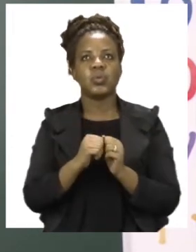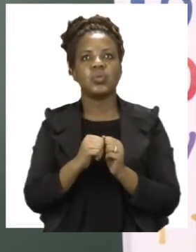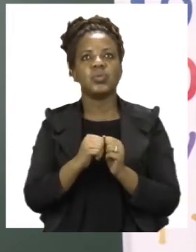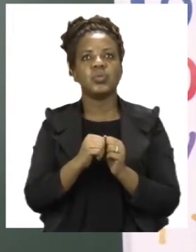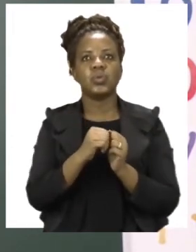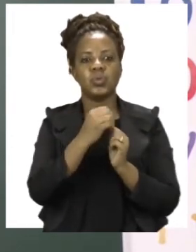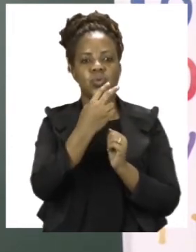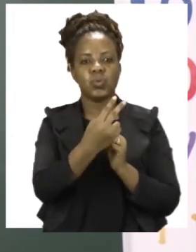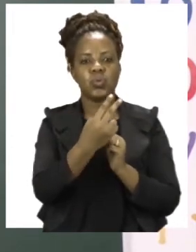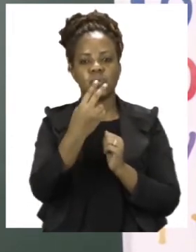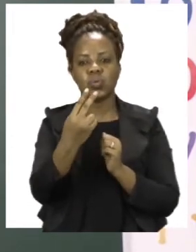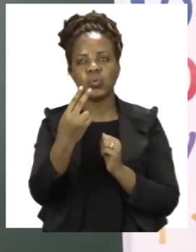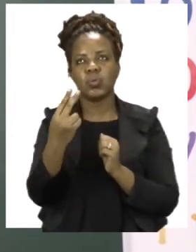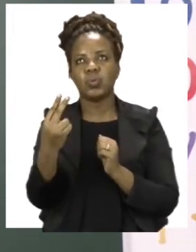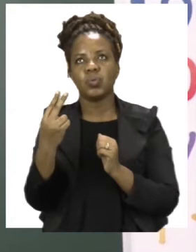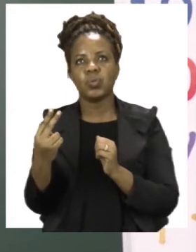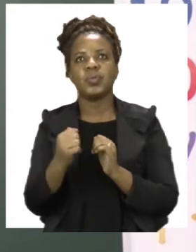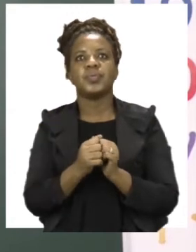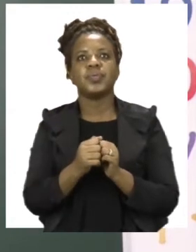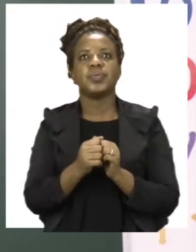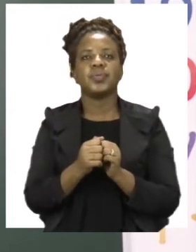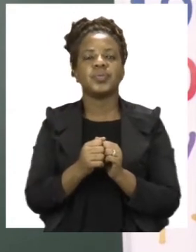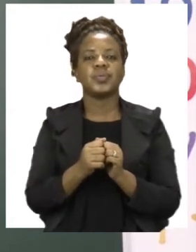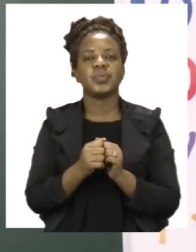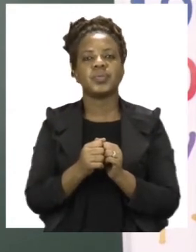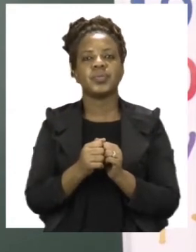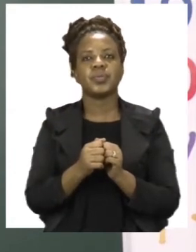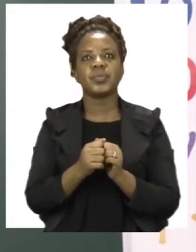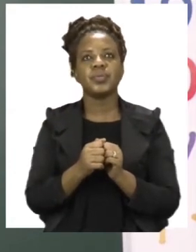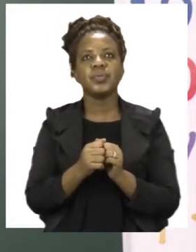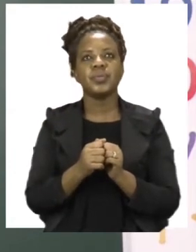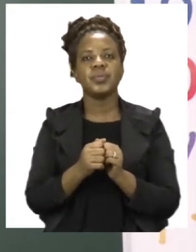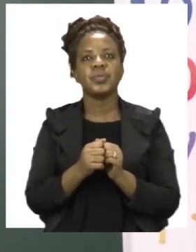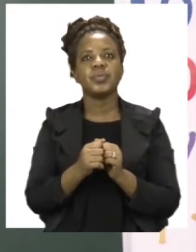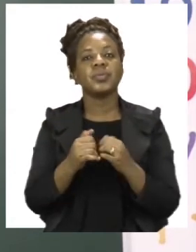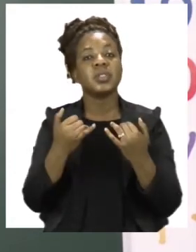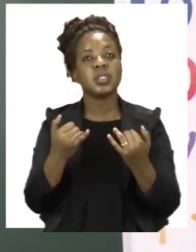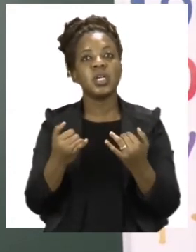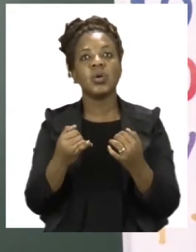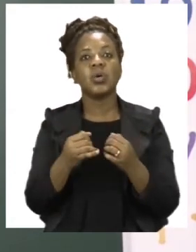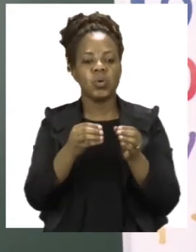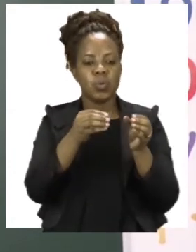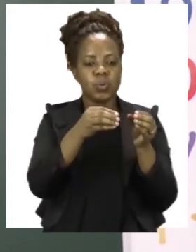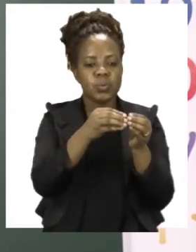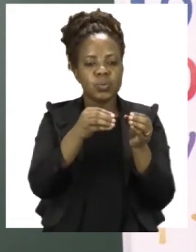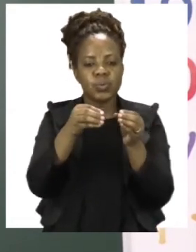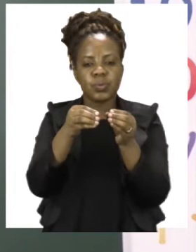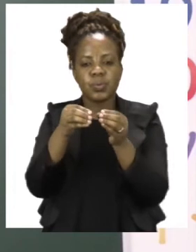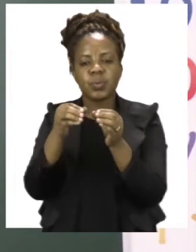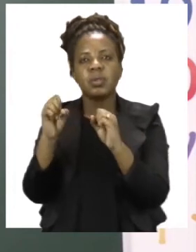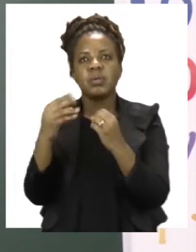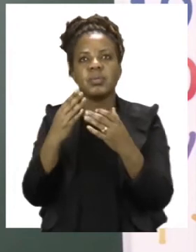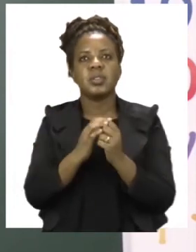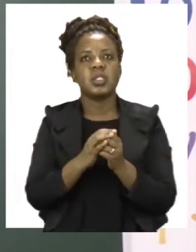into groups of 2. We want to know how many groups we have, so